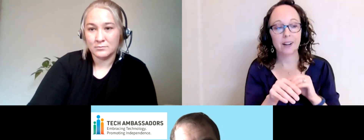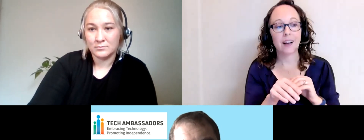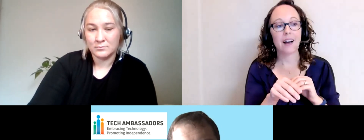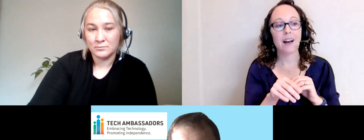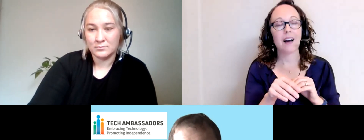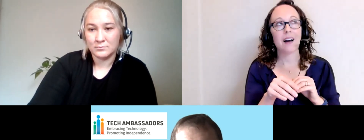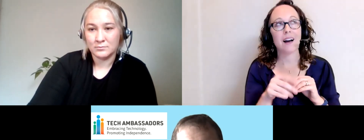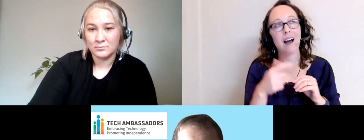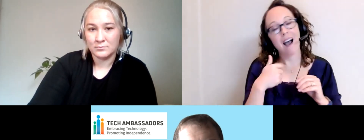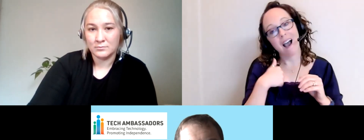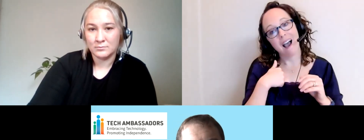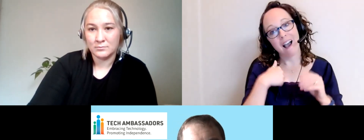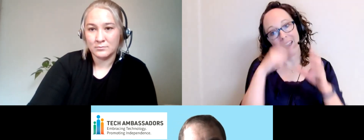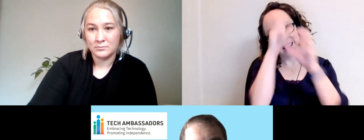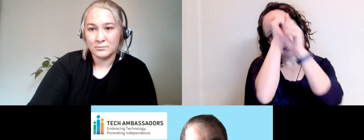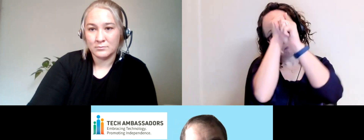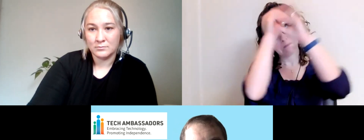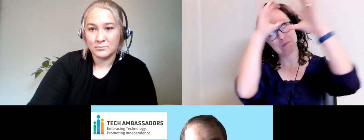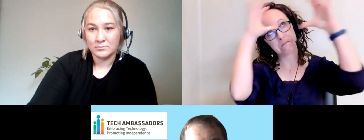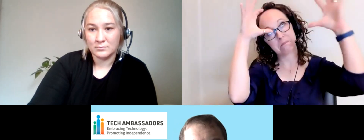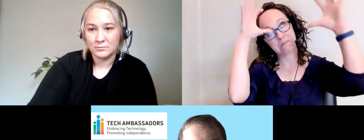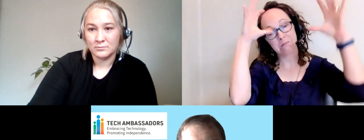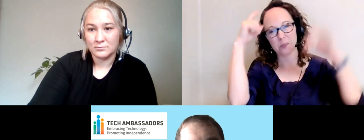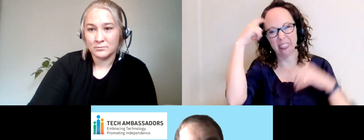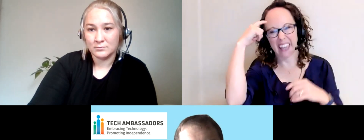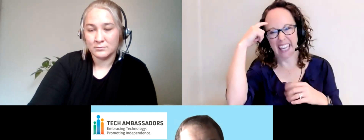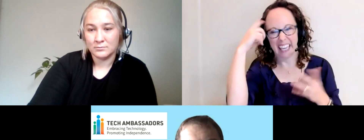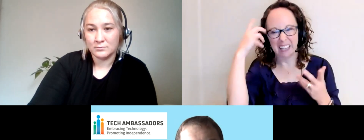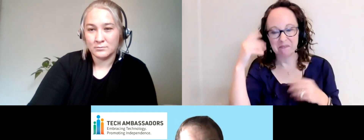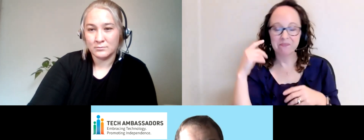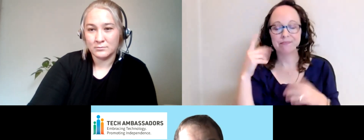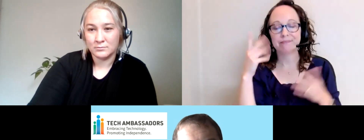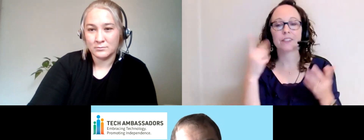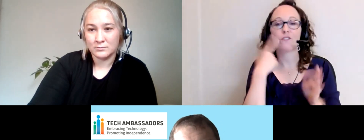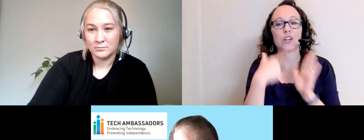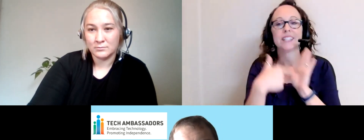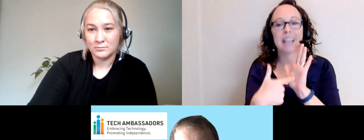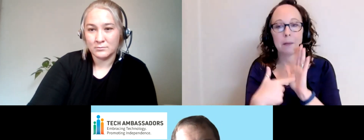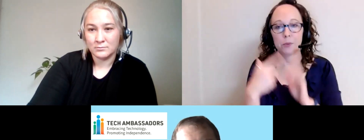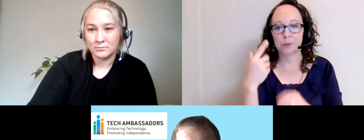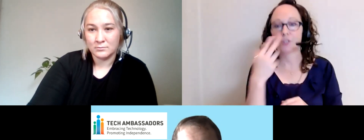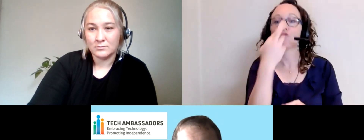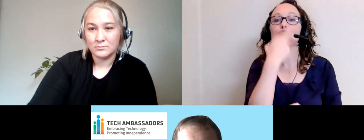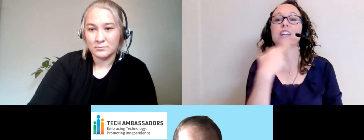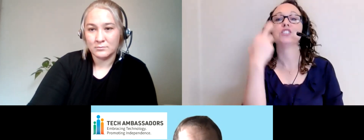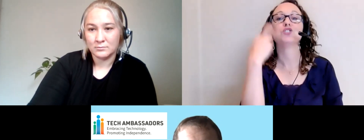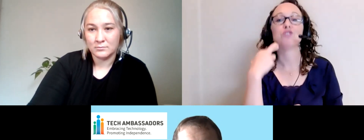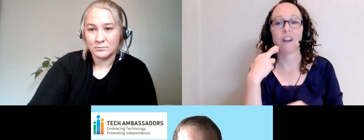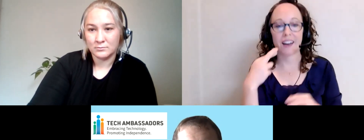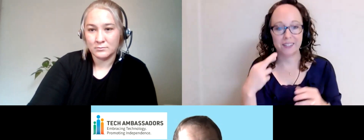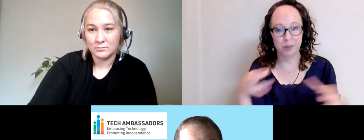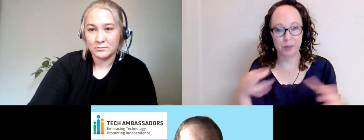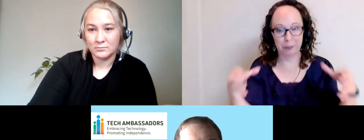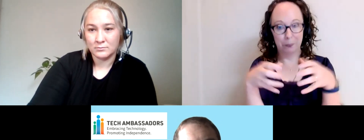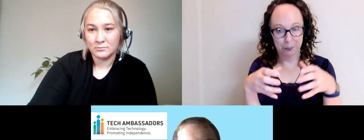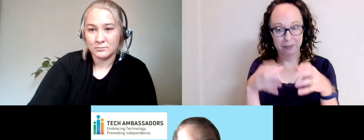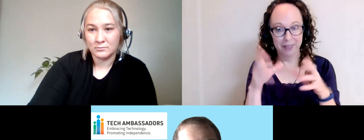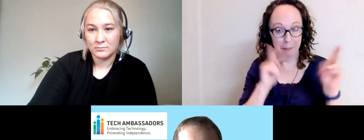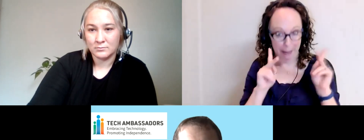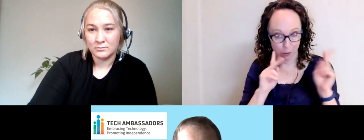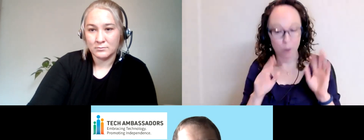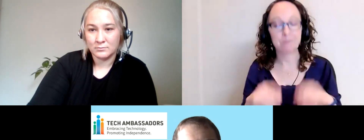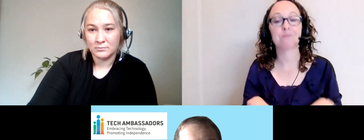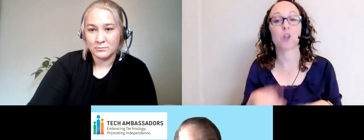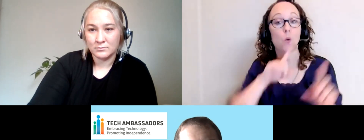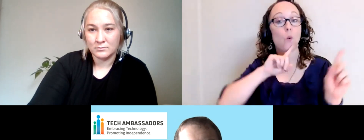you're out with a group of people at a restaurant and they give you the menus, right? Yeah. And you order and they take the menus away,